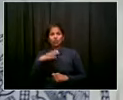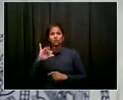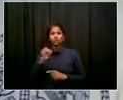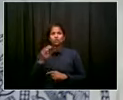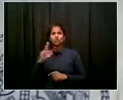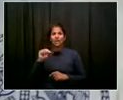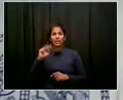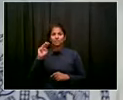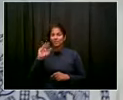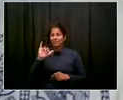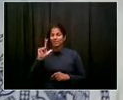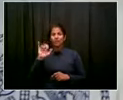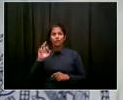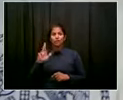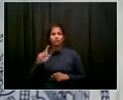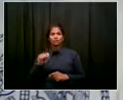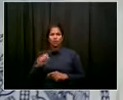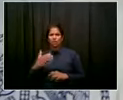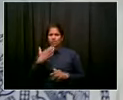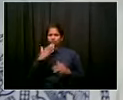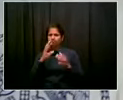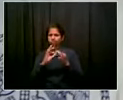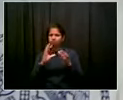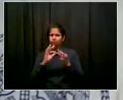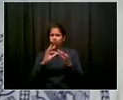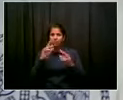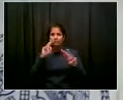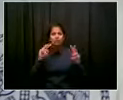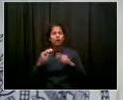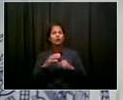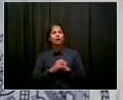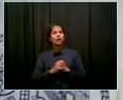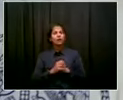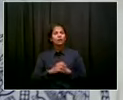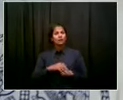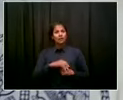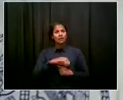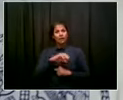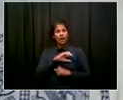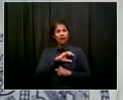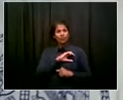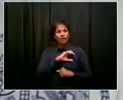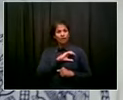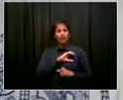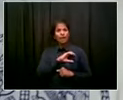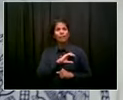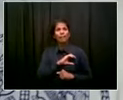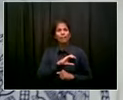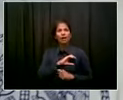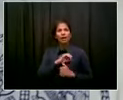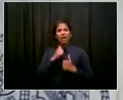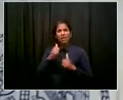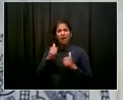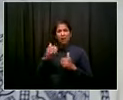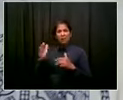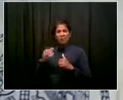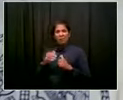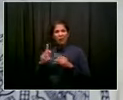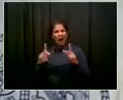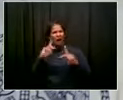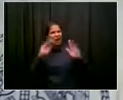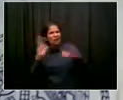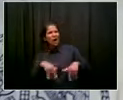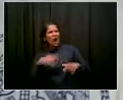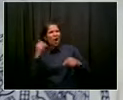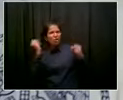are officers unfortunately confronting people who are throwing projectiles at them most notably bottles to put on a helmet